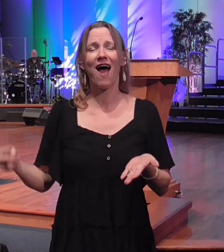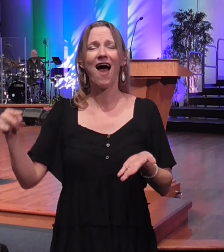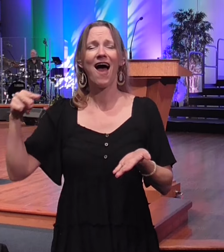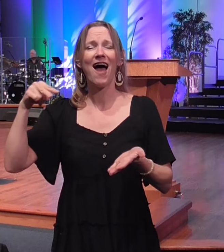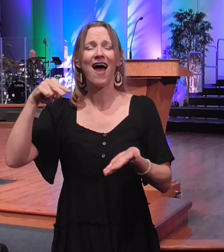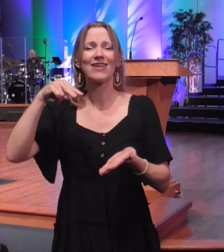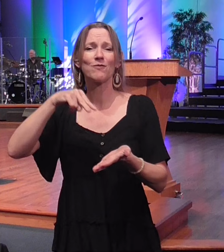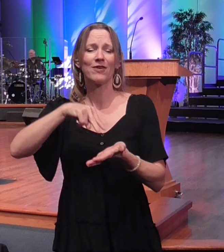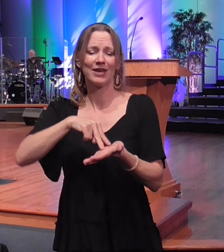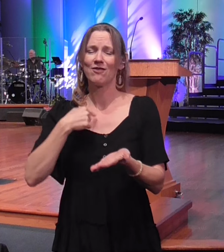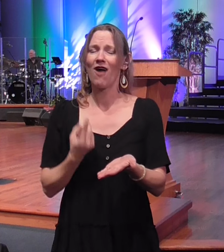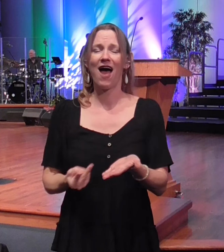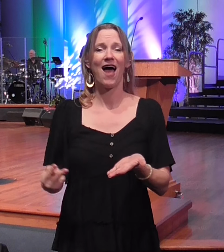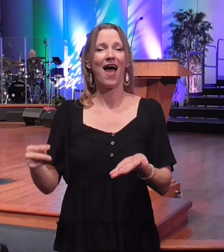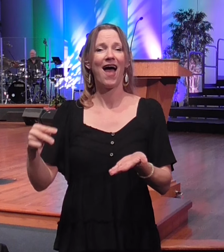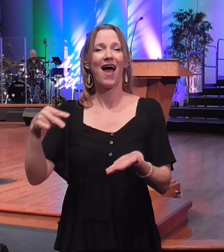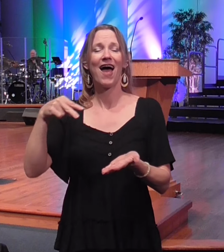I rise,